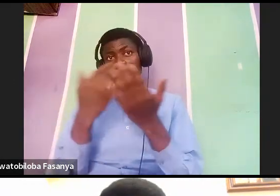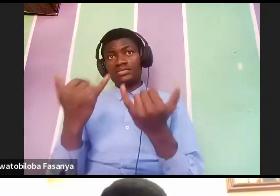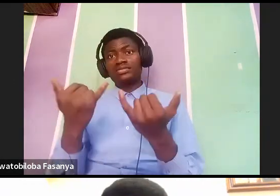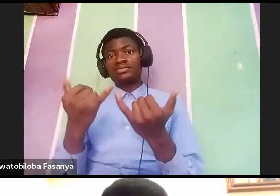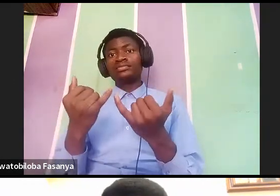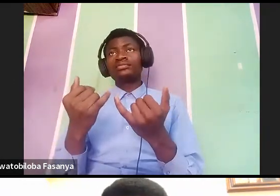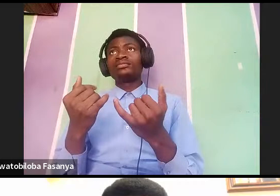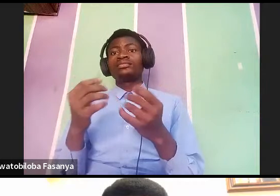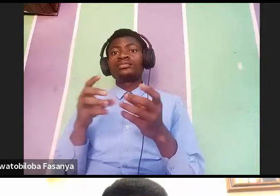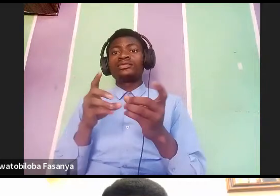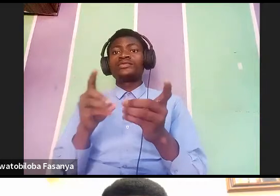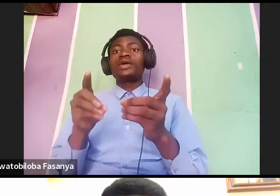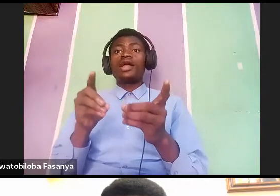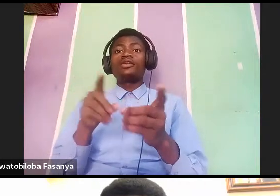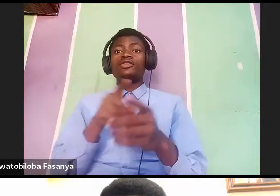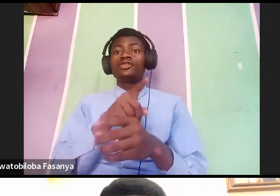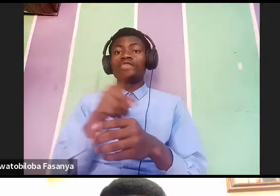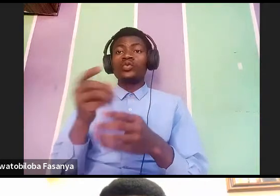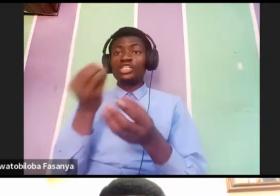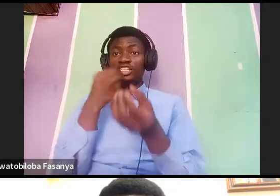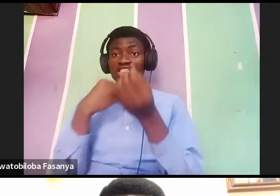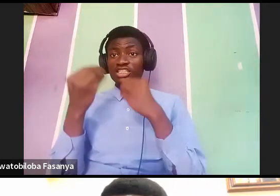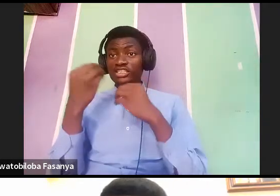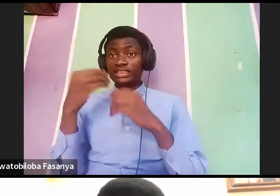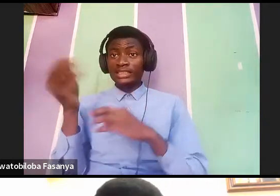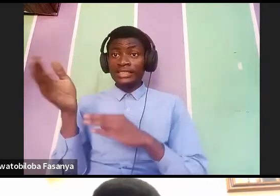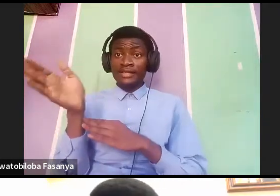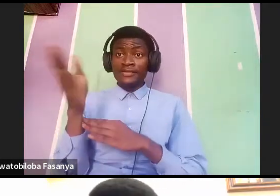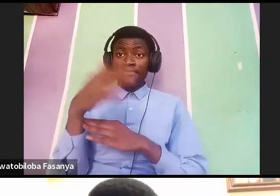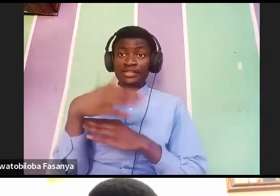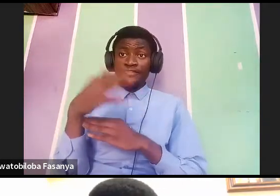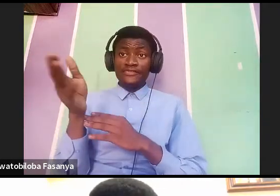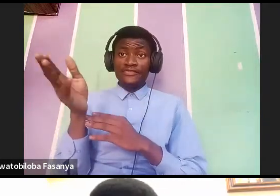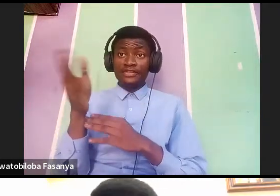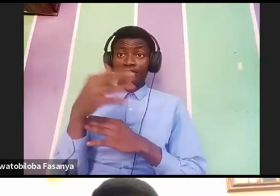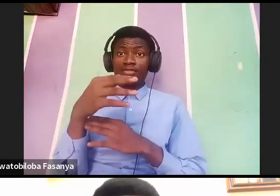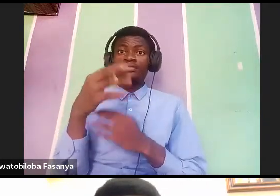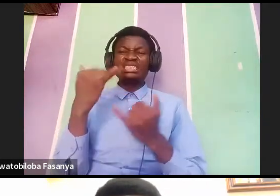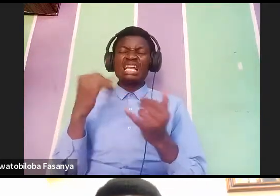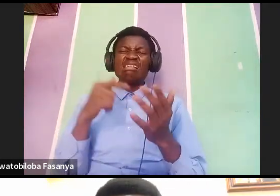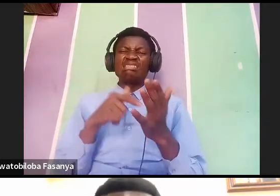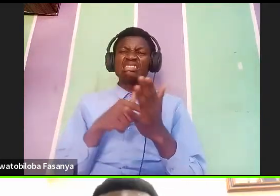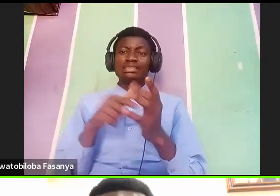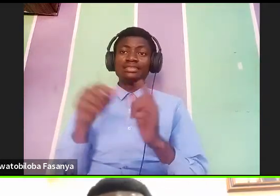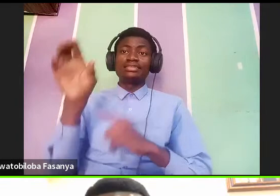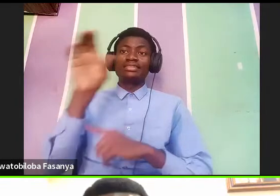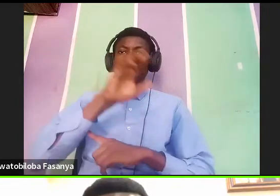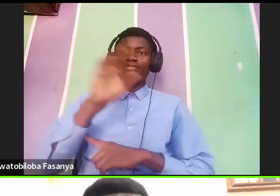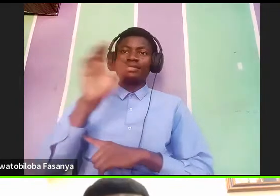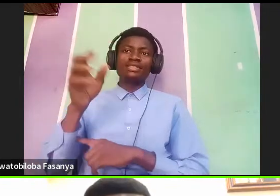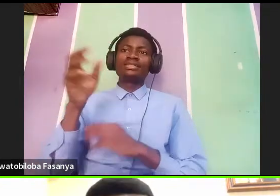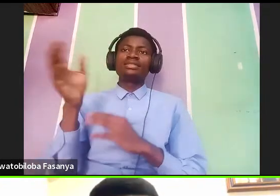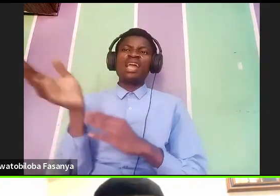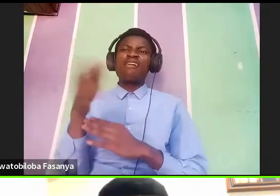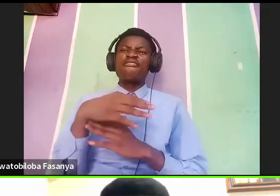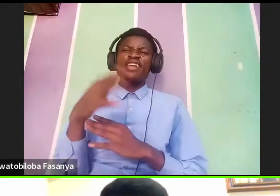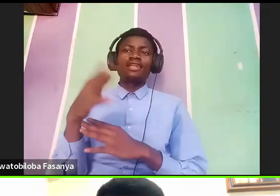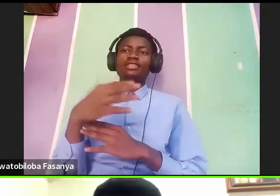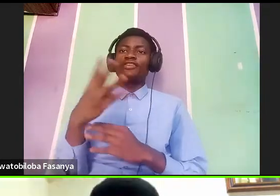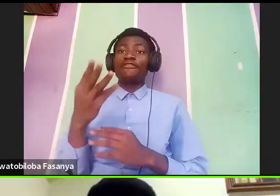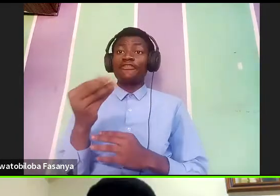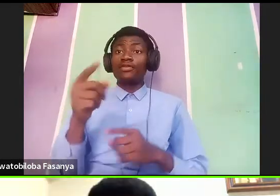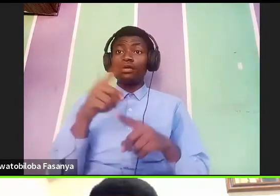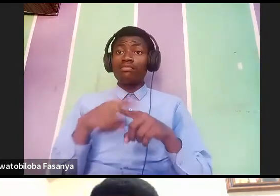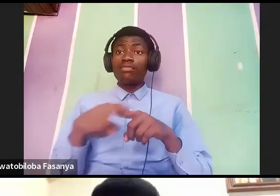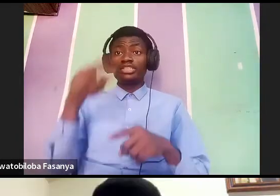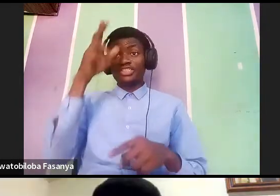you are eating that fish, there's not really going to be a lot of fish this Christmas. It's going to be a lot of chicken. But while eating and observing table